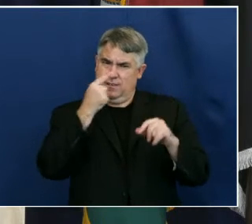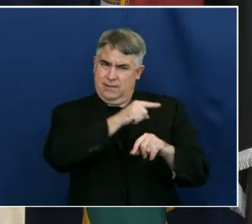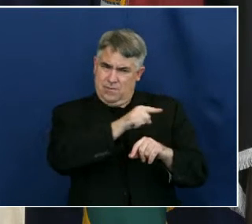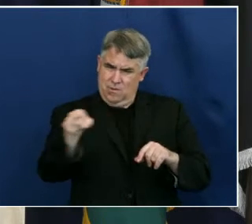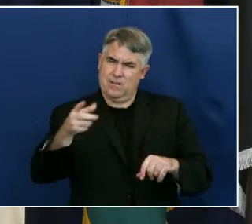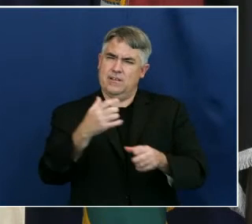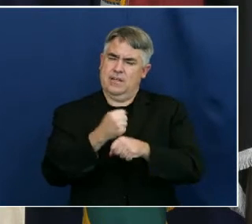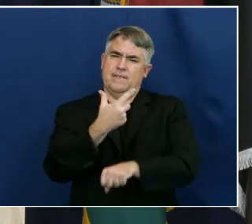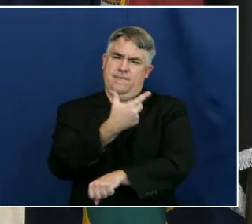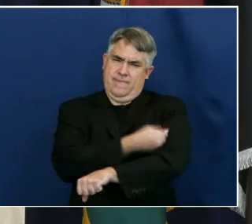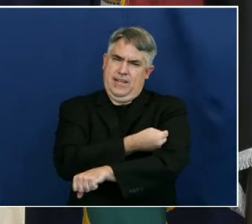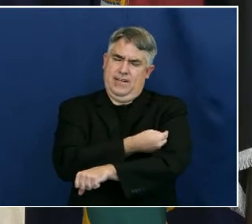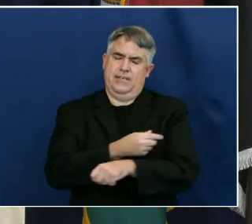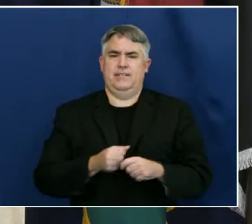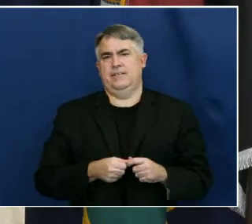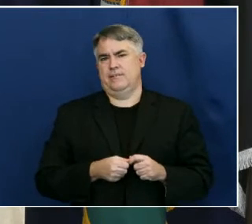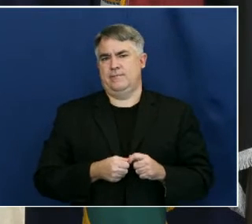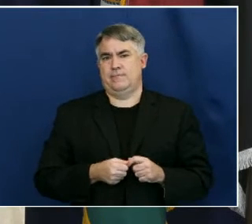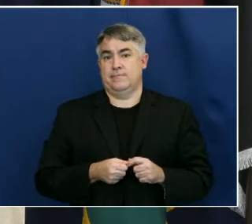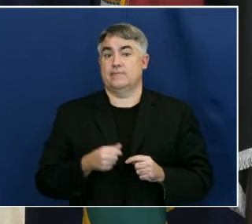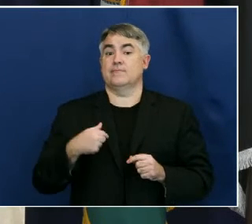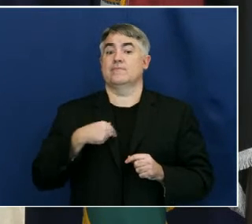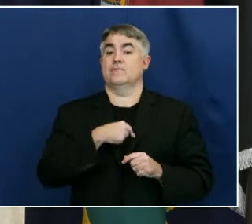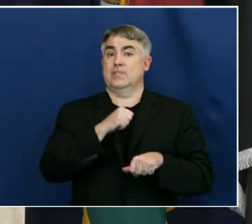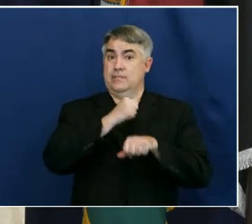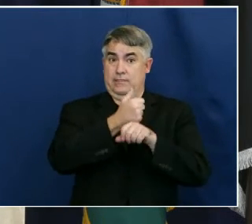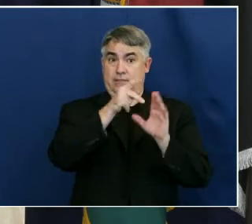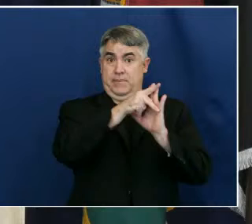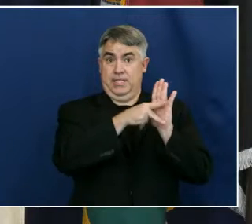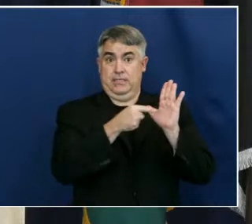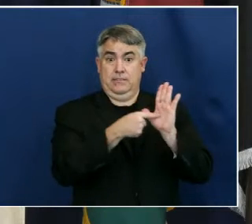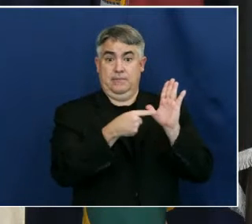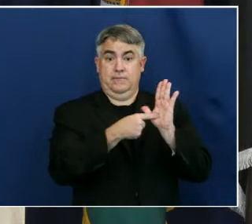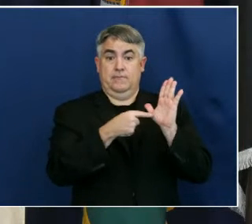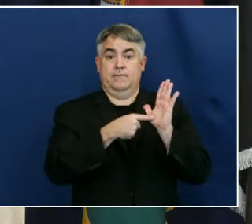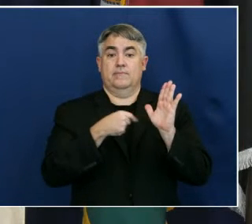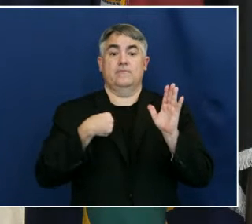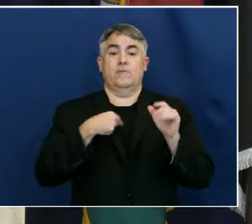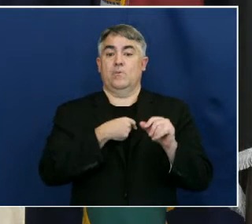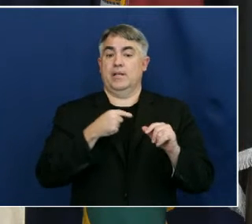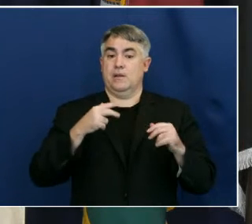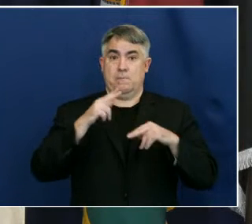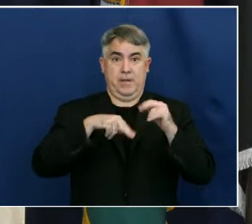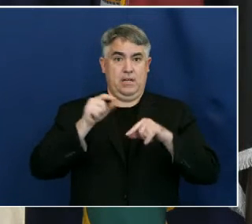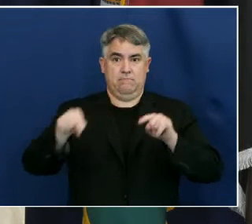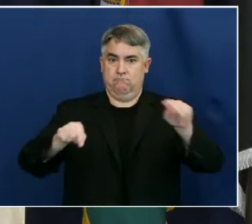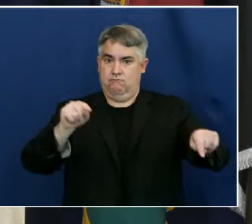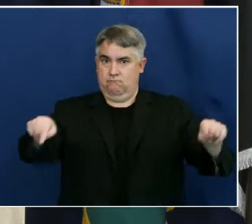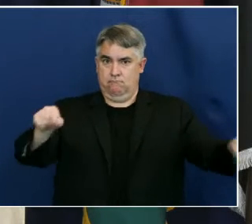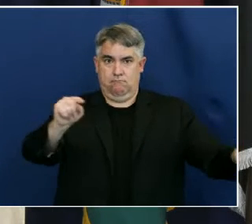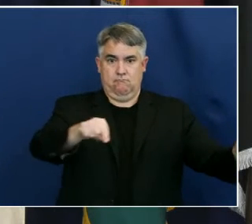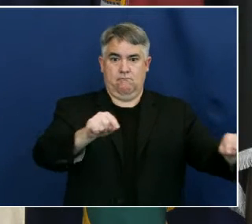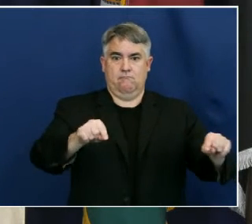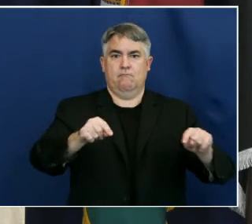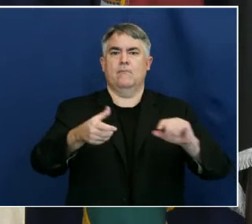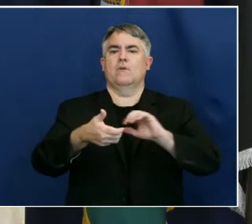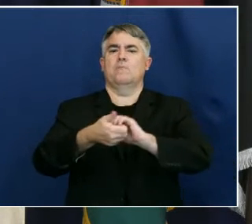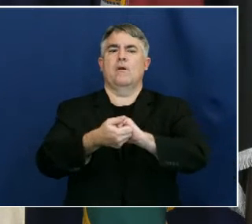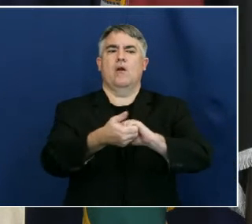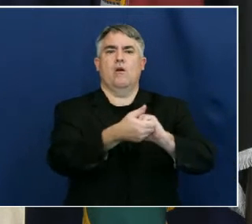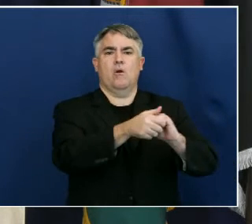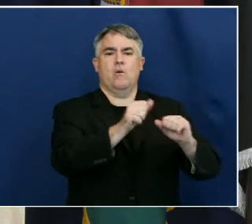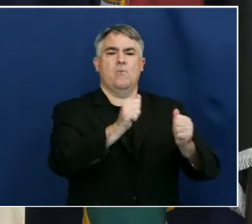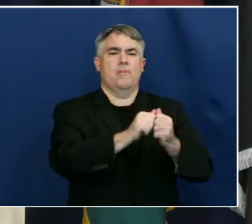on the policy, we're working on the infrastructure, but I think now more than ever, we're going to have to work with each other and our neighbors and our community partners